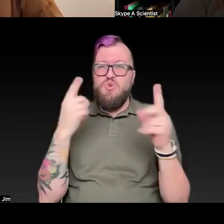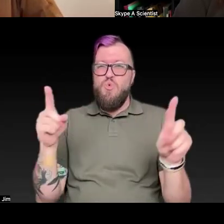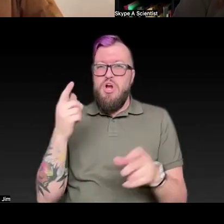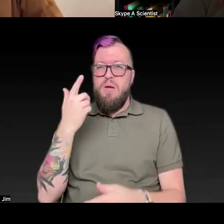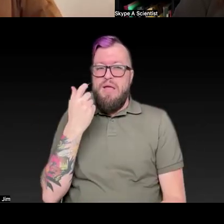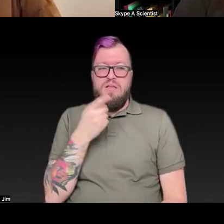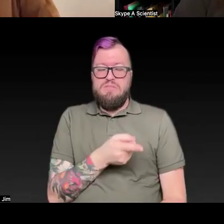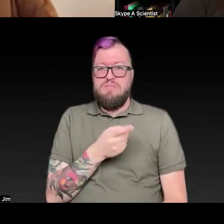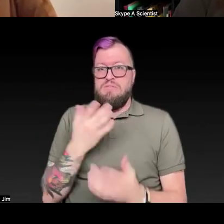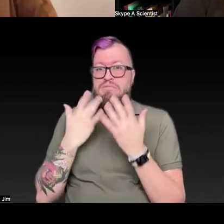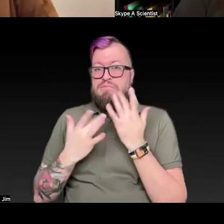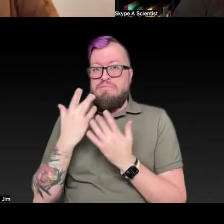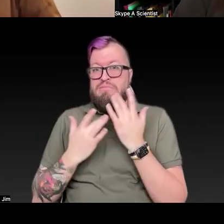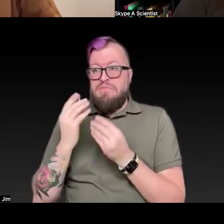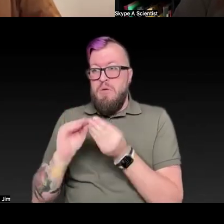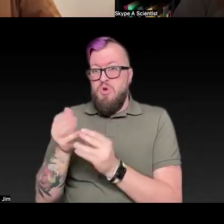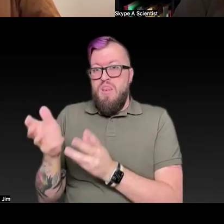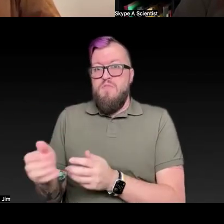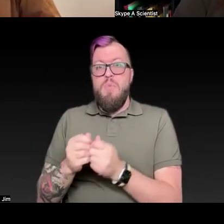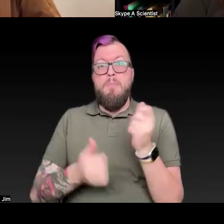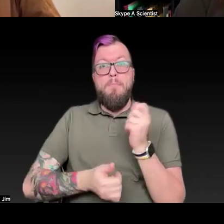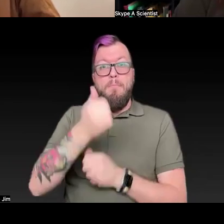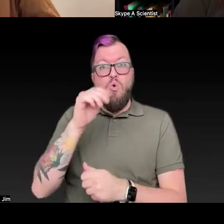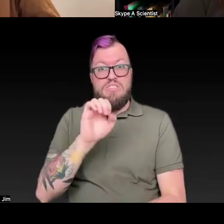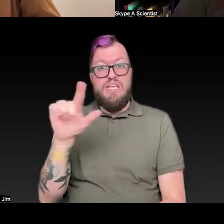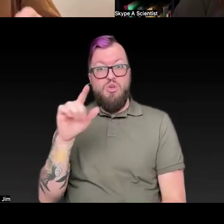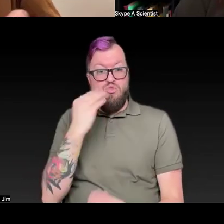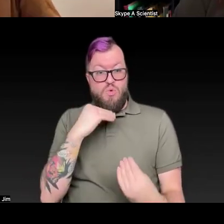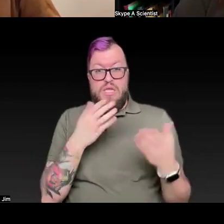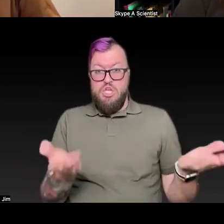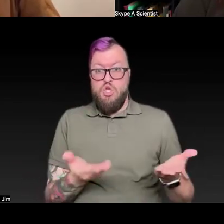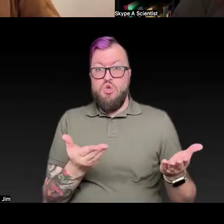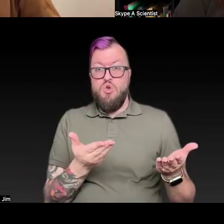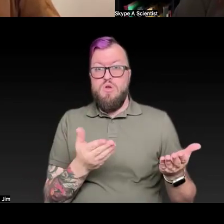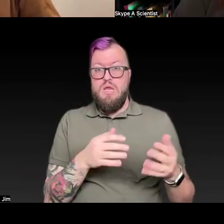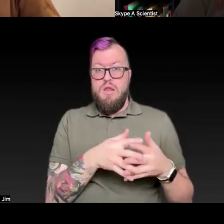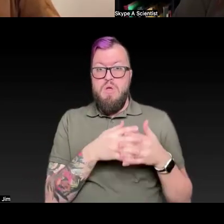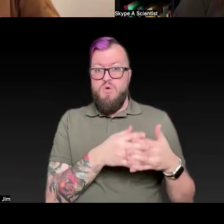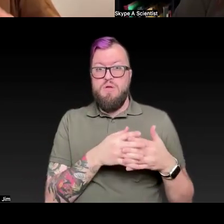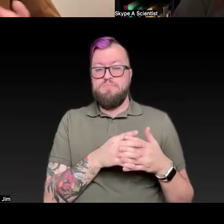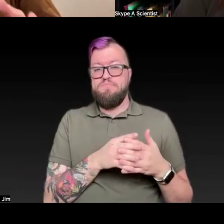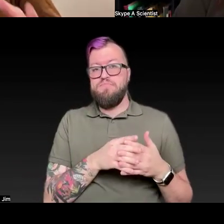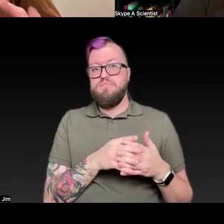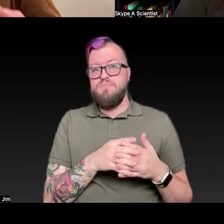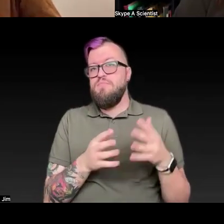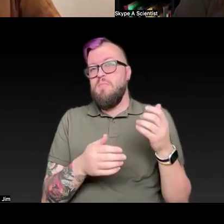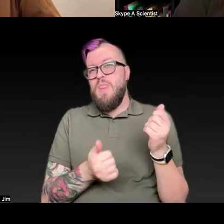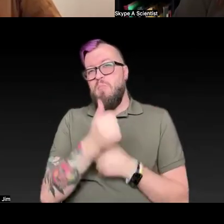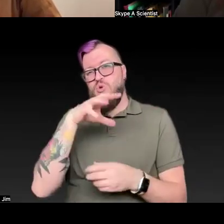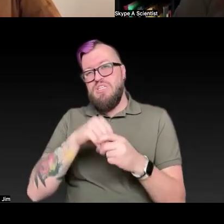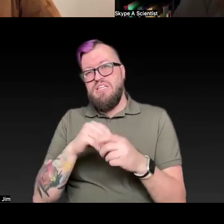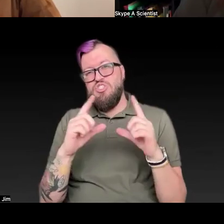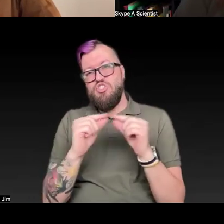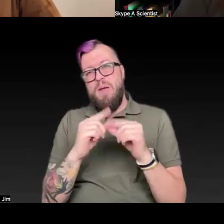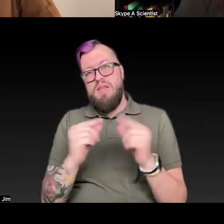is also the case that most eels you eat in the U.S. Um, mostly they're going to be in like Japanese food, unagi,